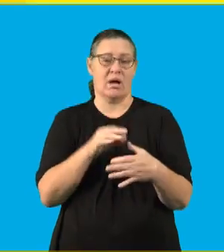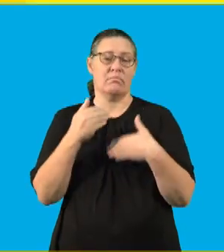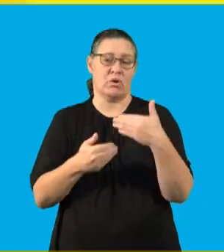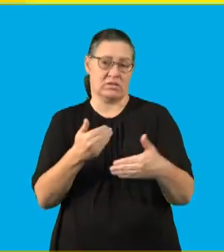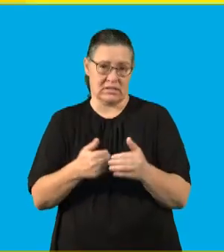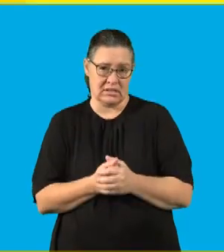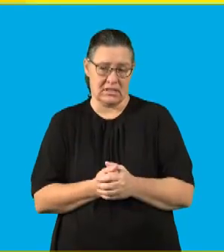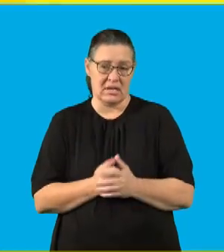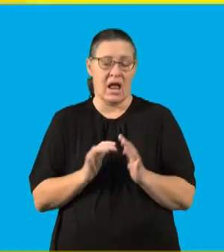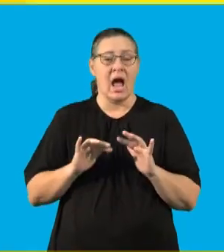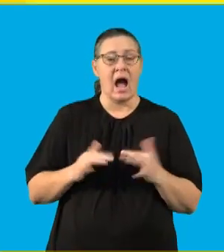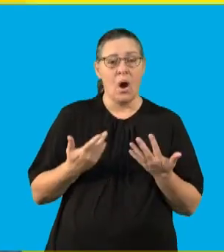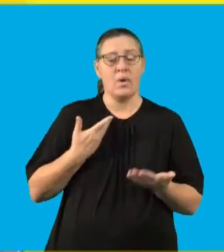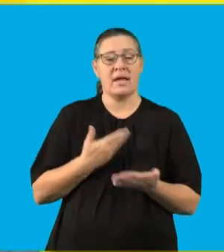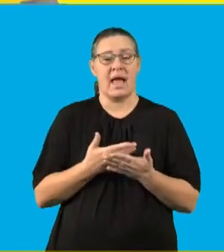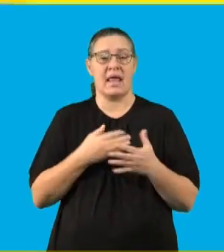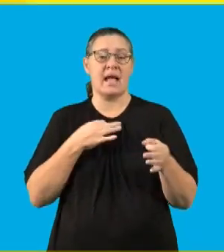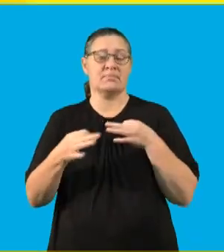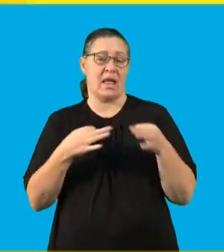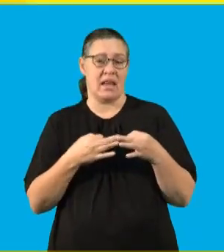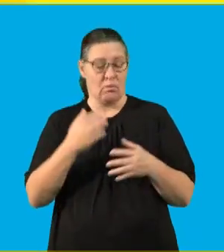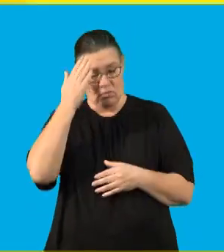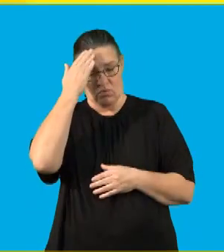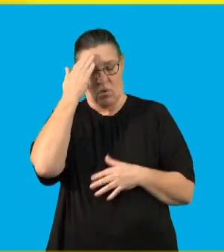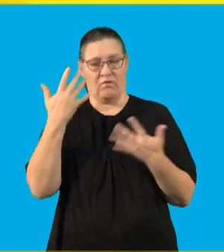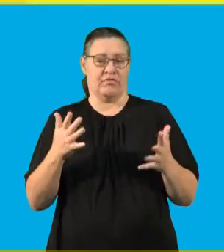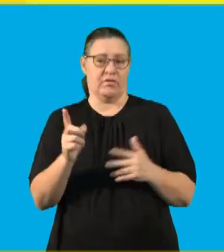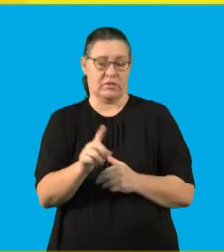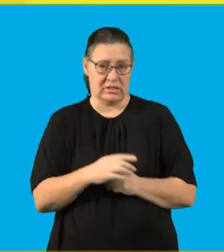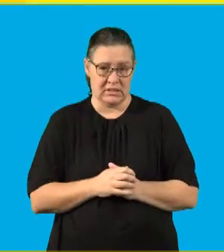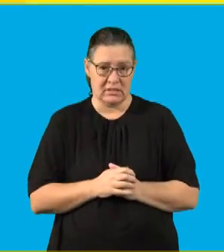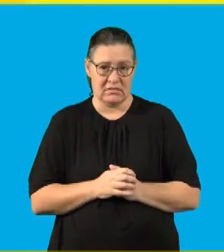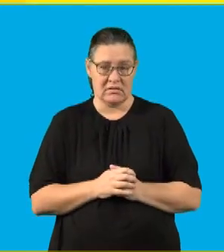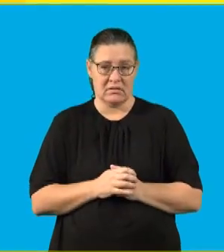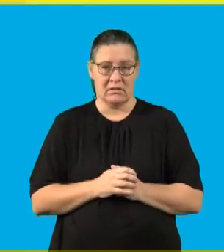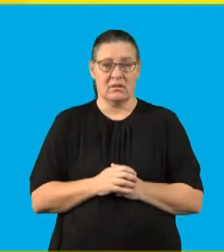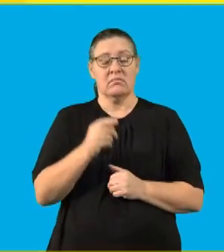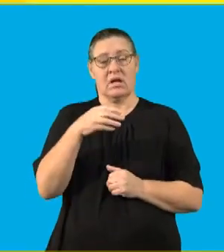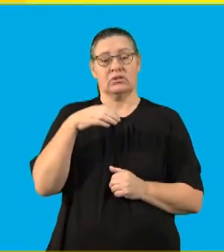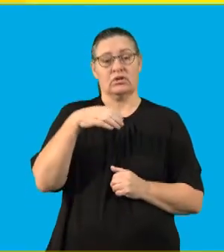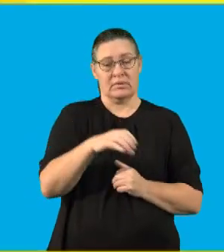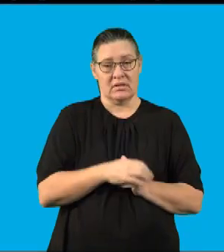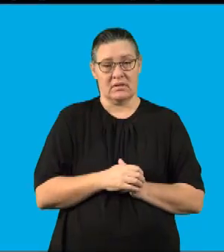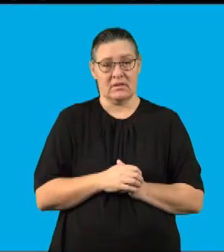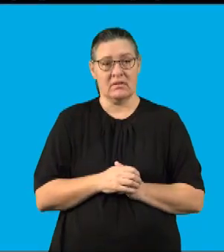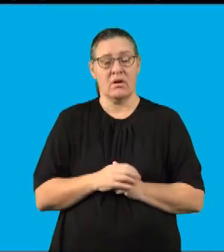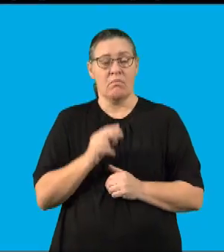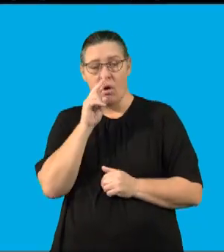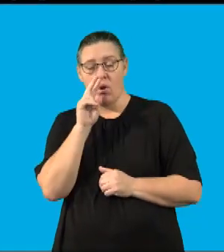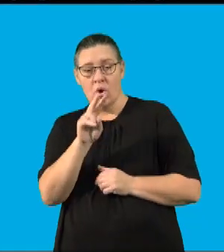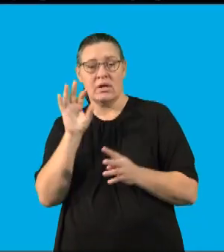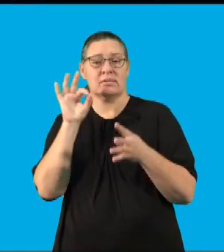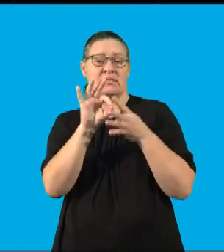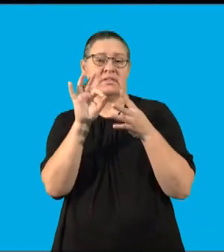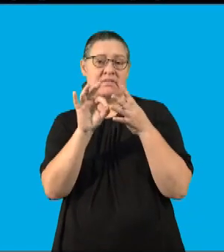intermolecular forces, and also how do we then explain using what we know. So in this chapter, we are going to be now looking